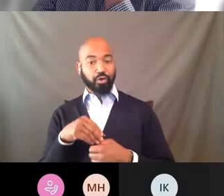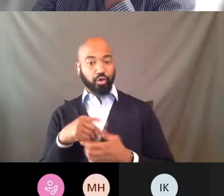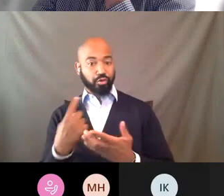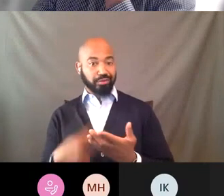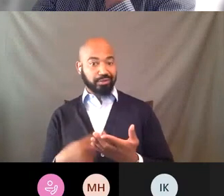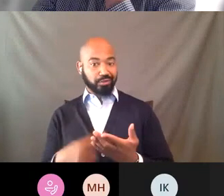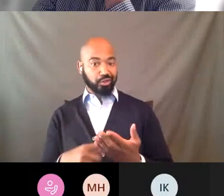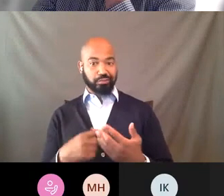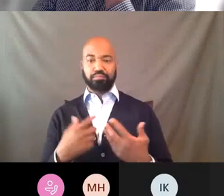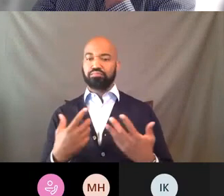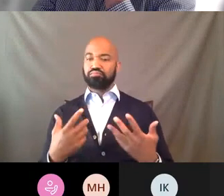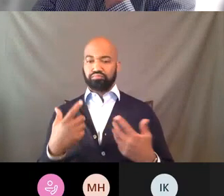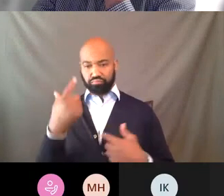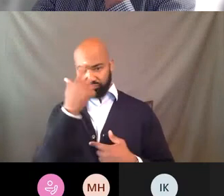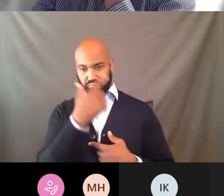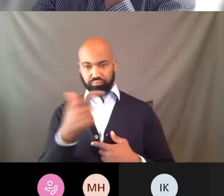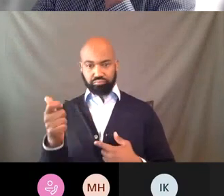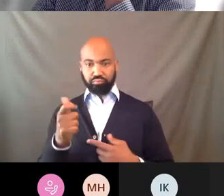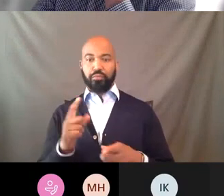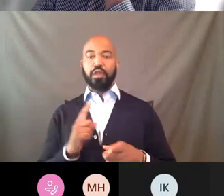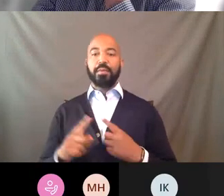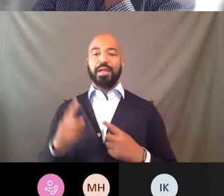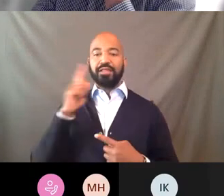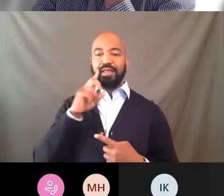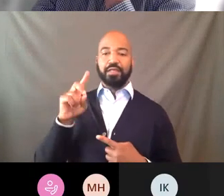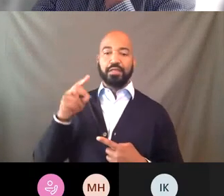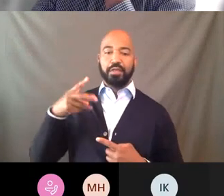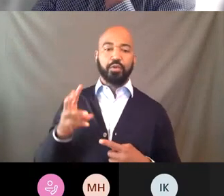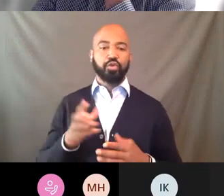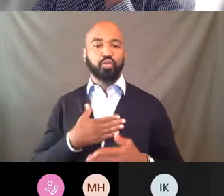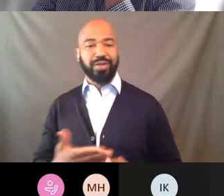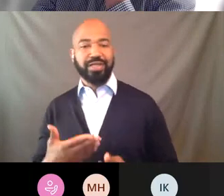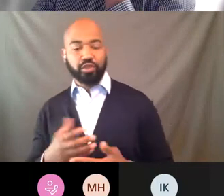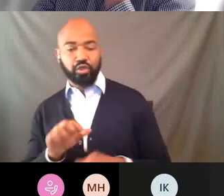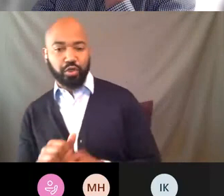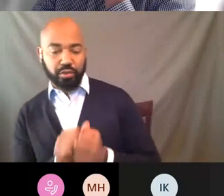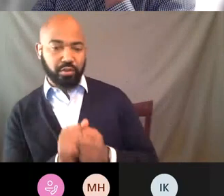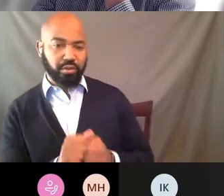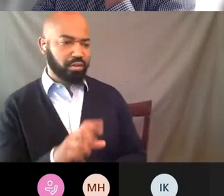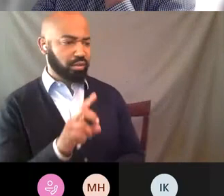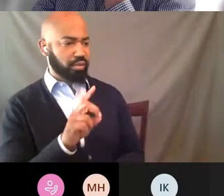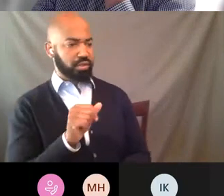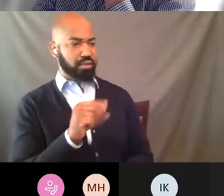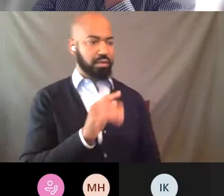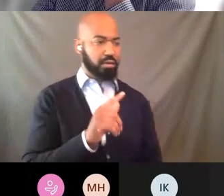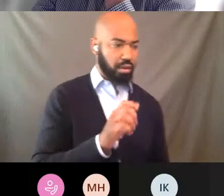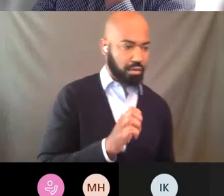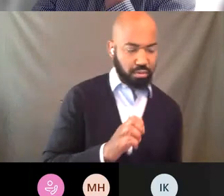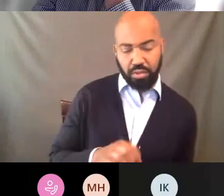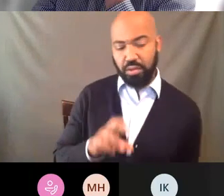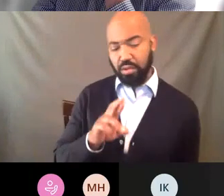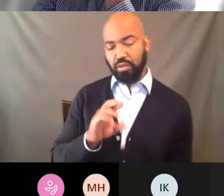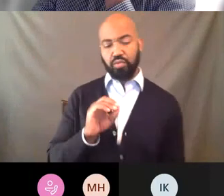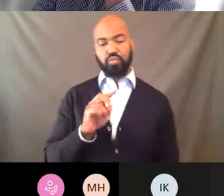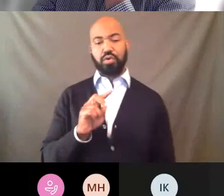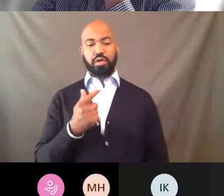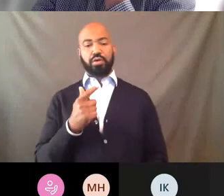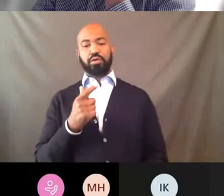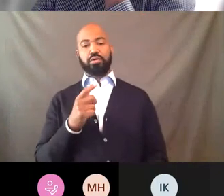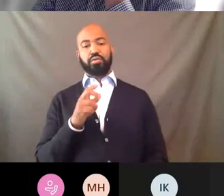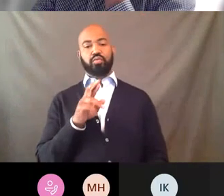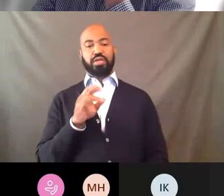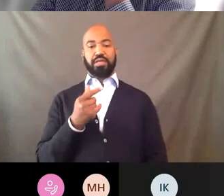But I think they're willing to cooperate. And that's Danielle Rodriguez. Okay, cool.